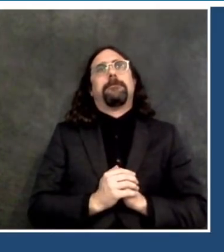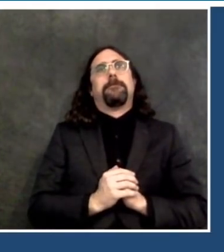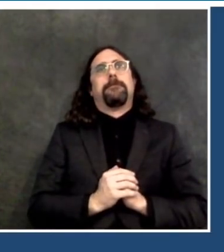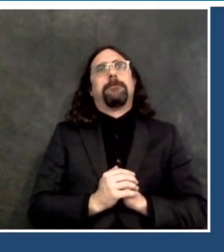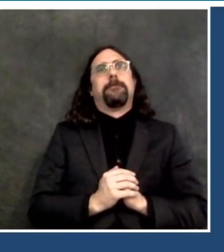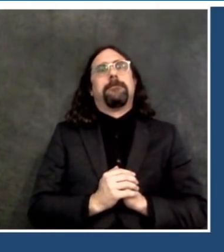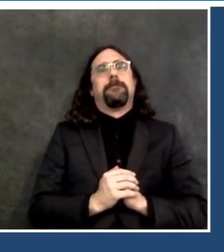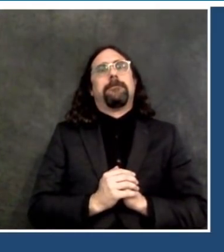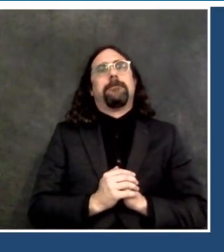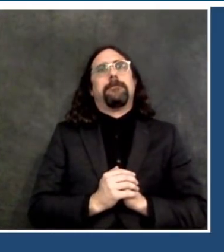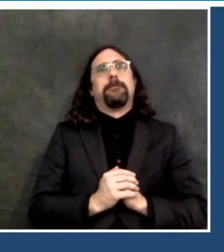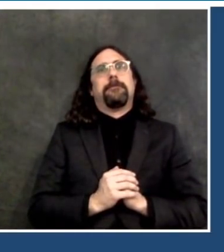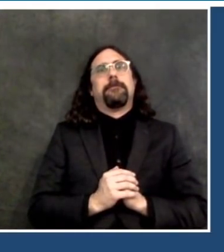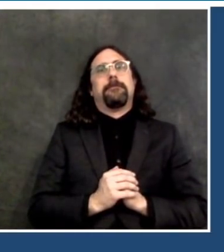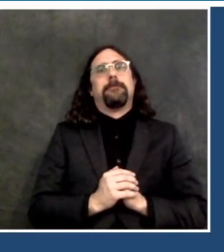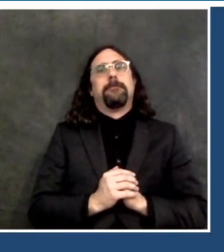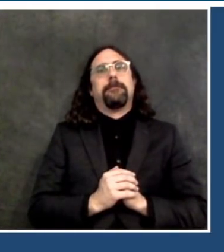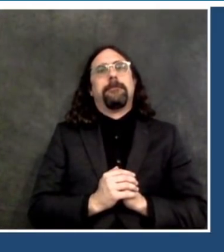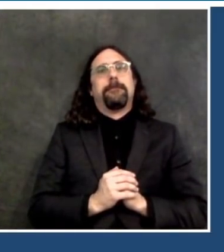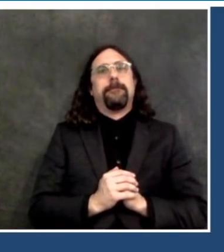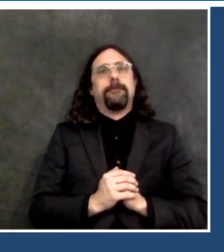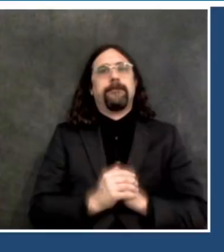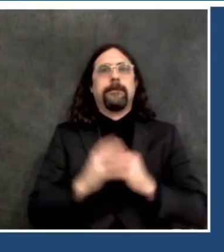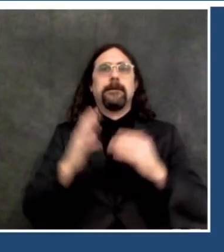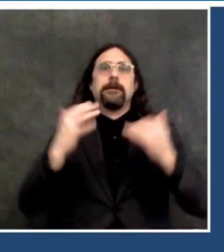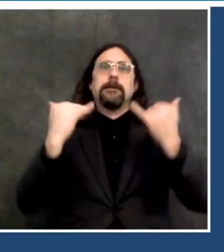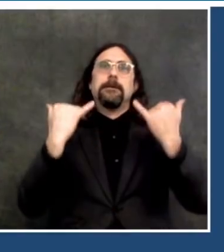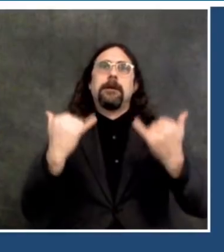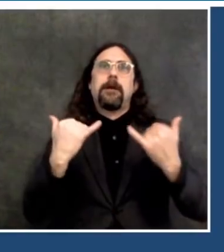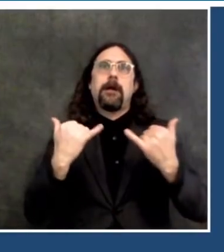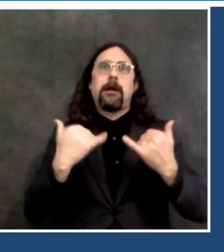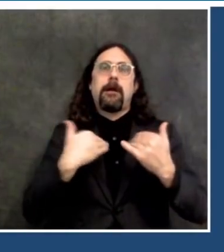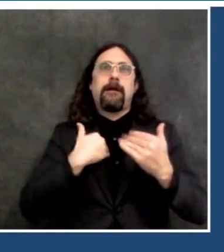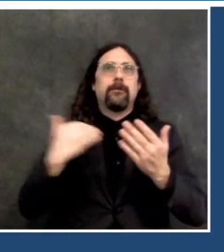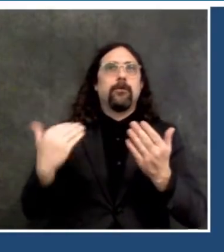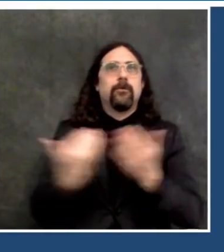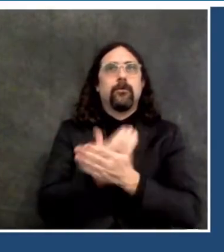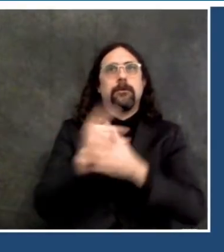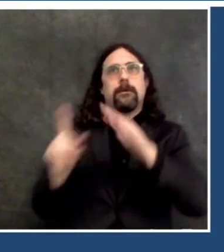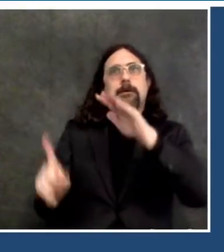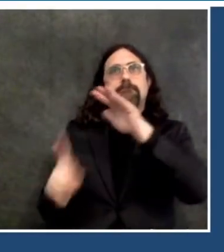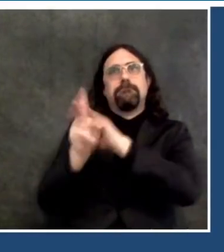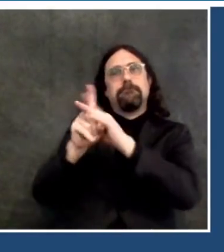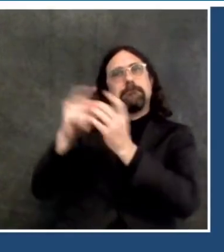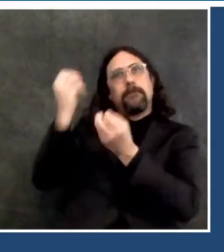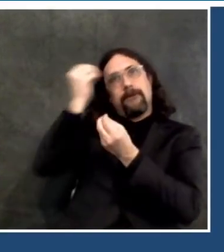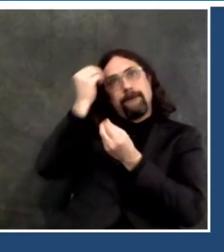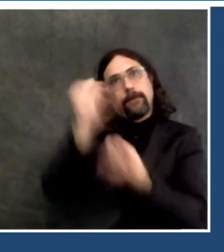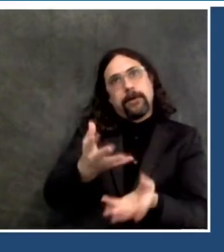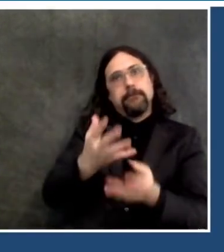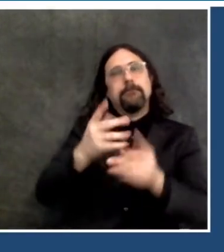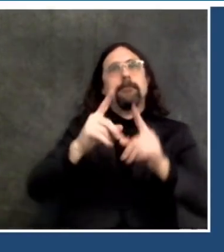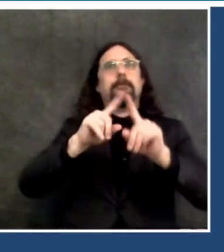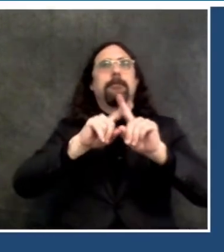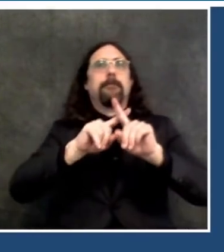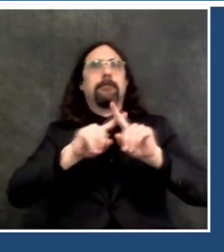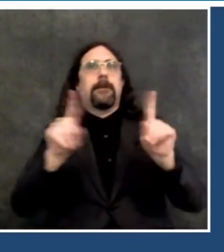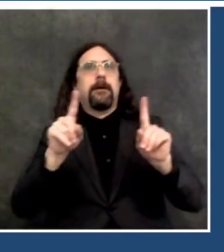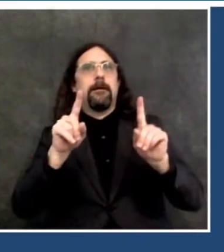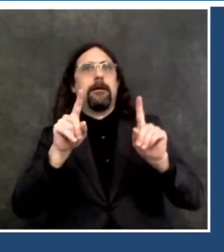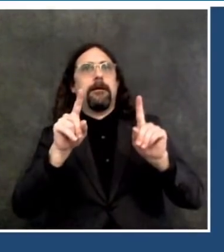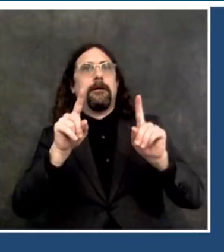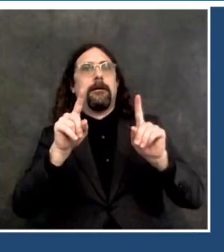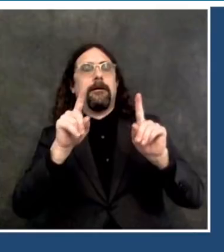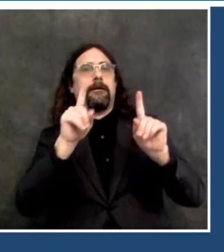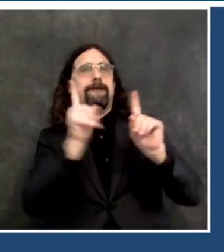And I want to emphasize as I start, and we'll talk more about it with the questions with the media with our